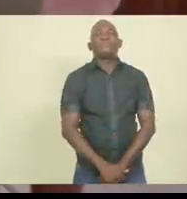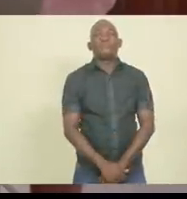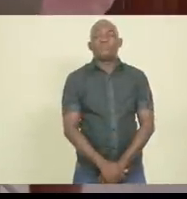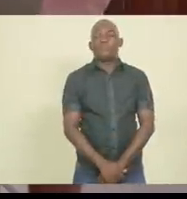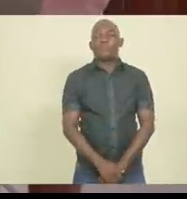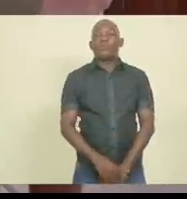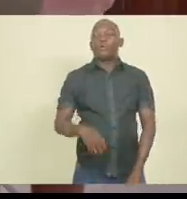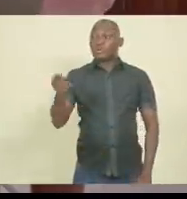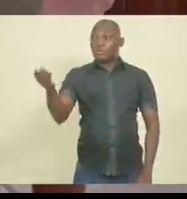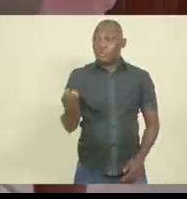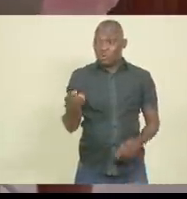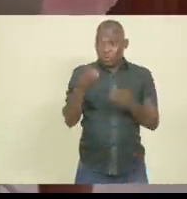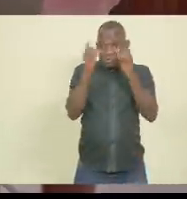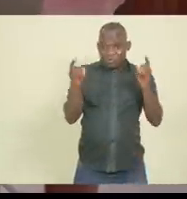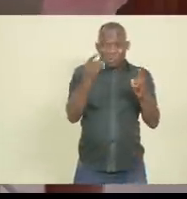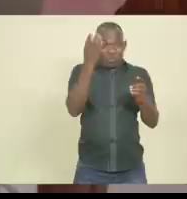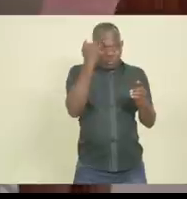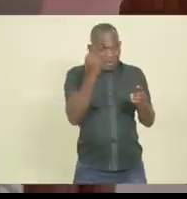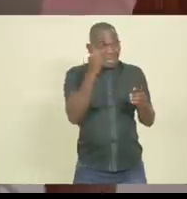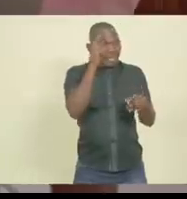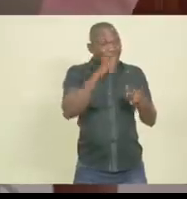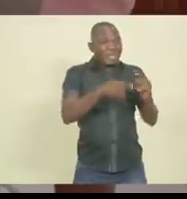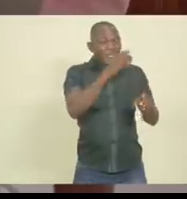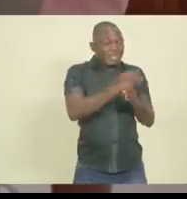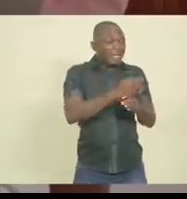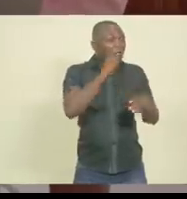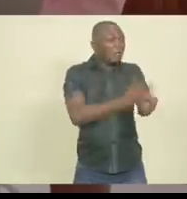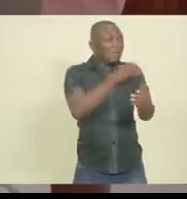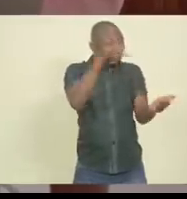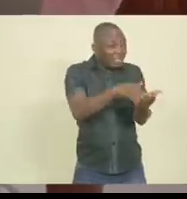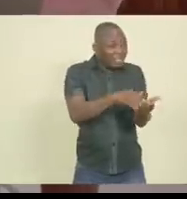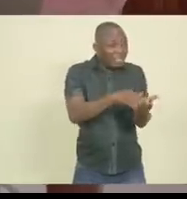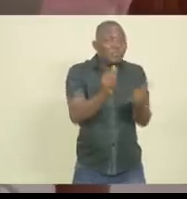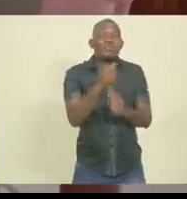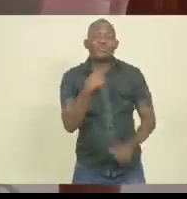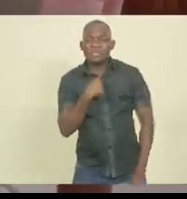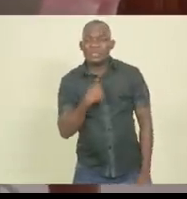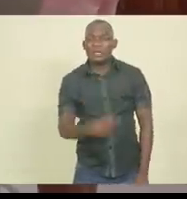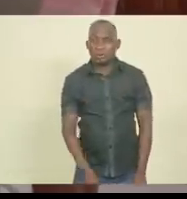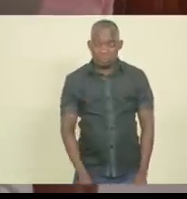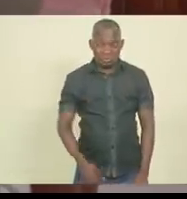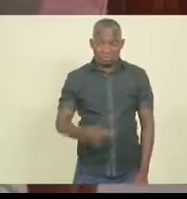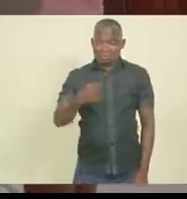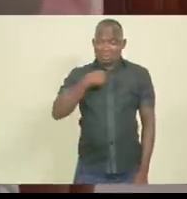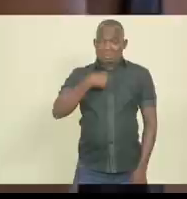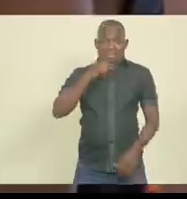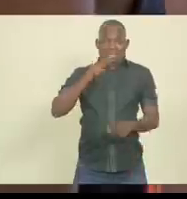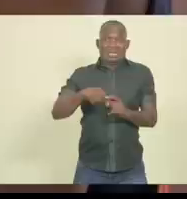We want a divorce because you can't afford to take care of Ifwa and I. Well, I can't afford to take care of her